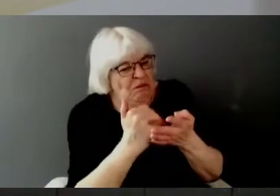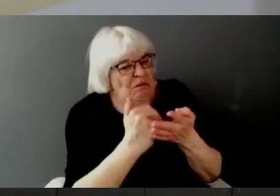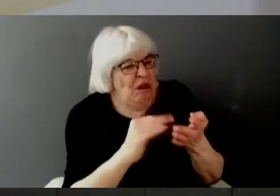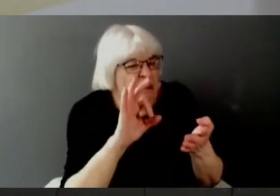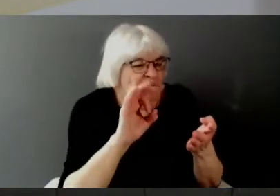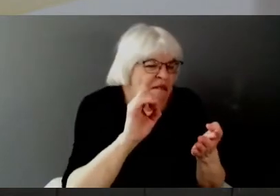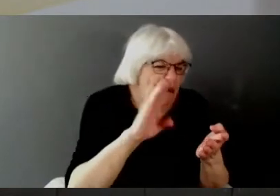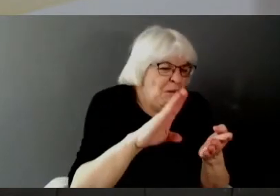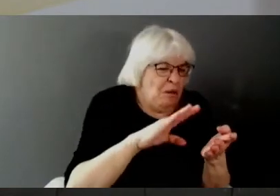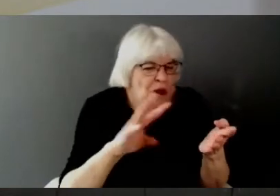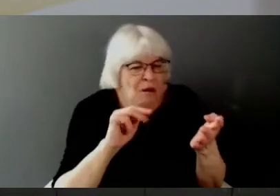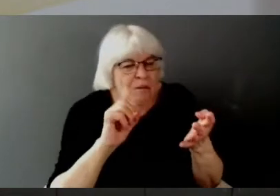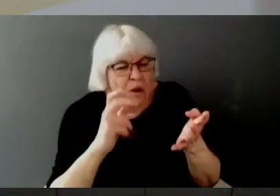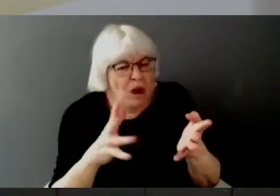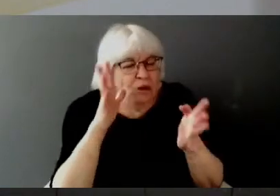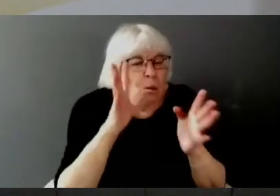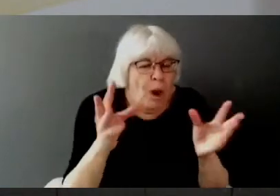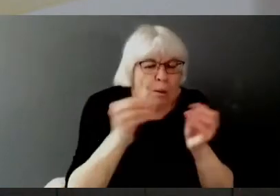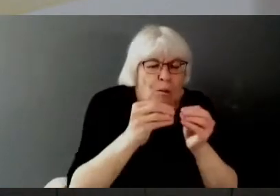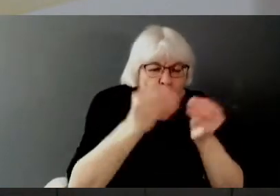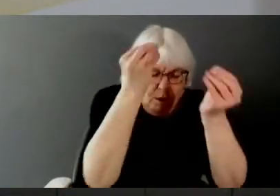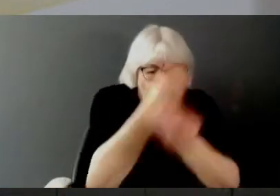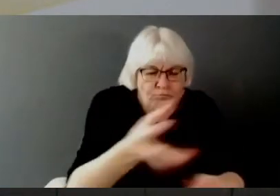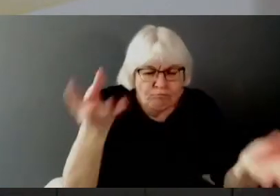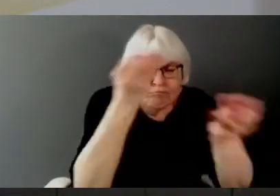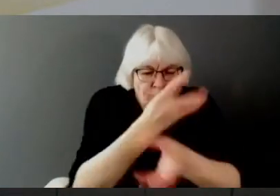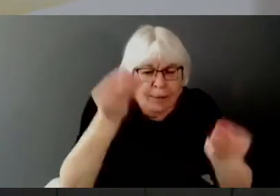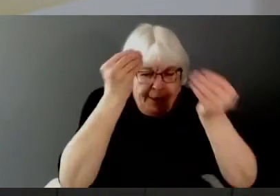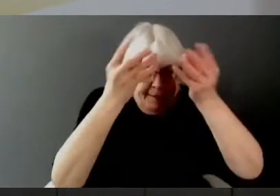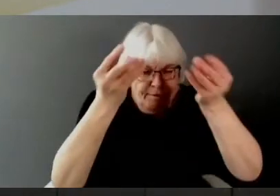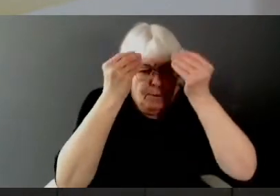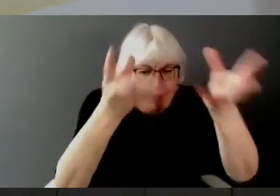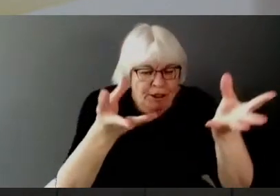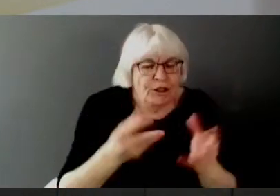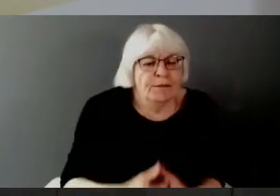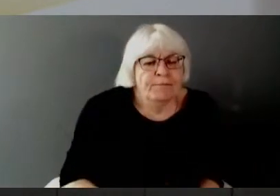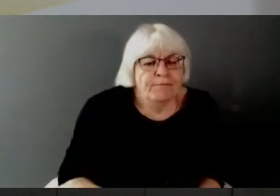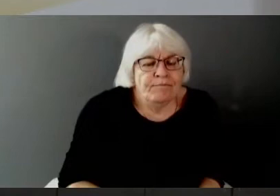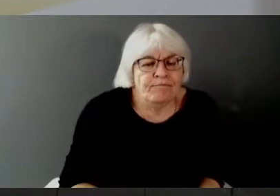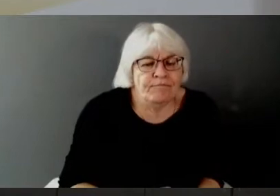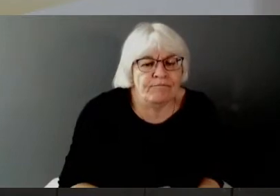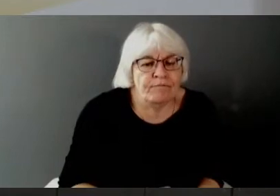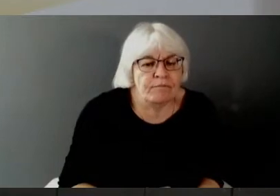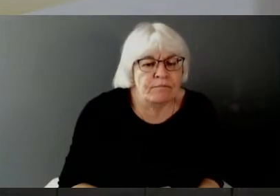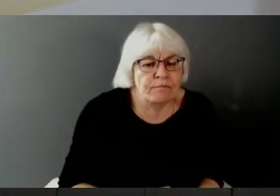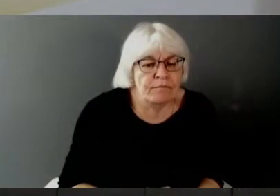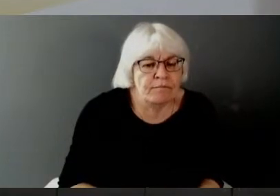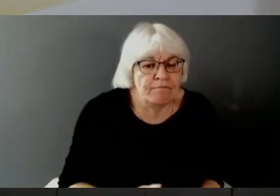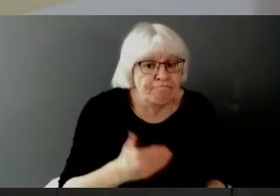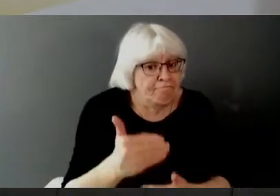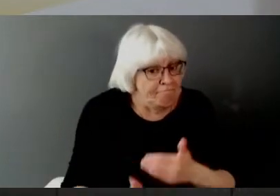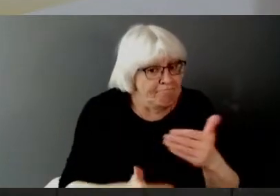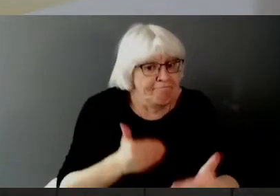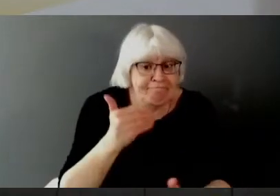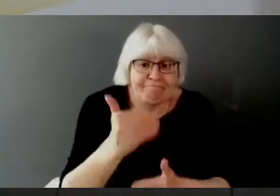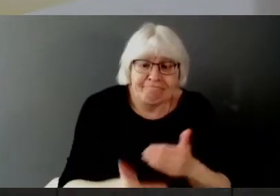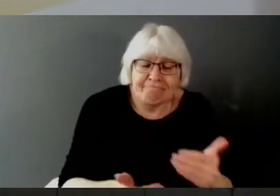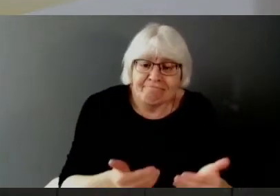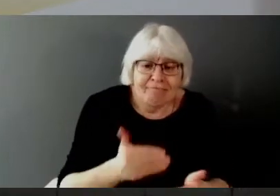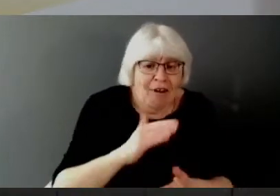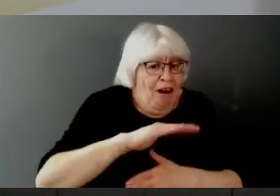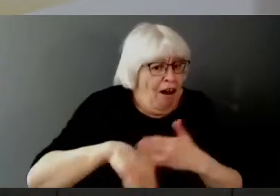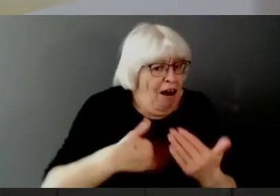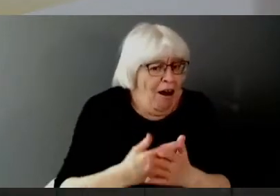ahead. As we proceed, all Islanders will be advised about the location of public health clinics and how